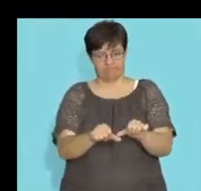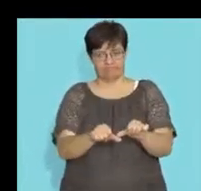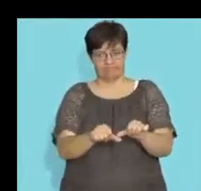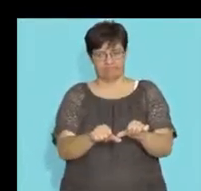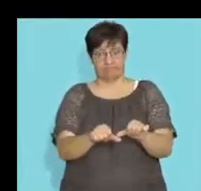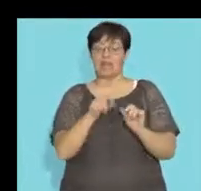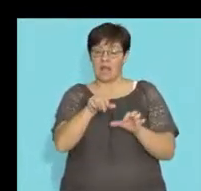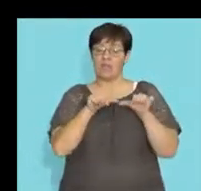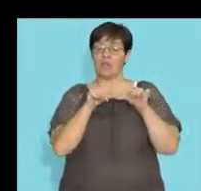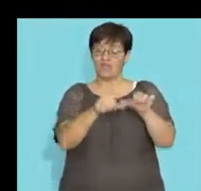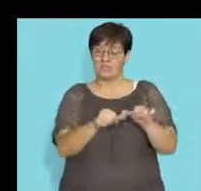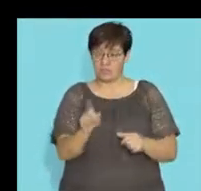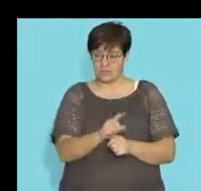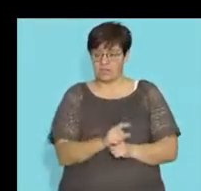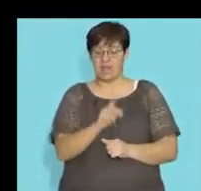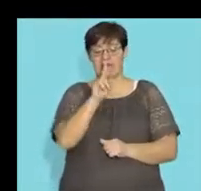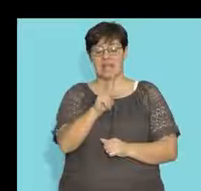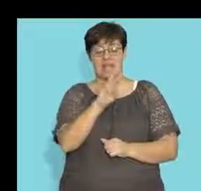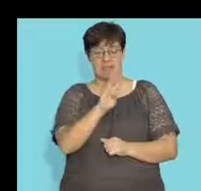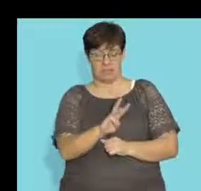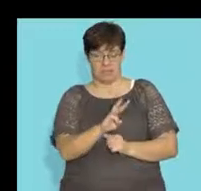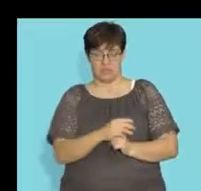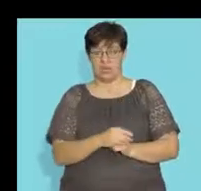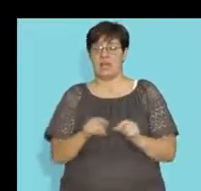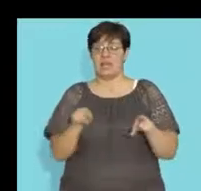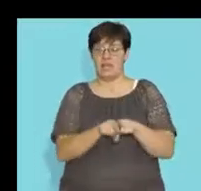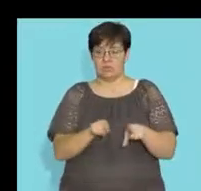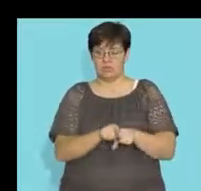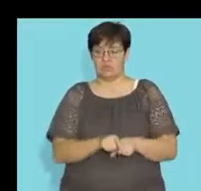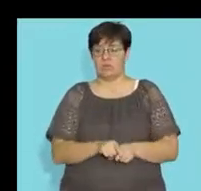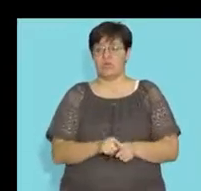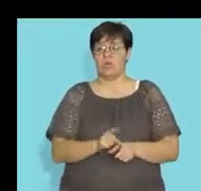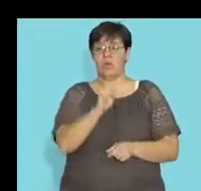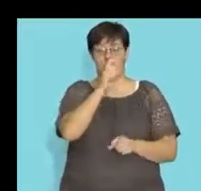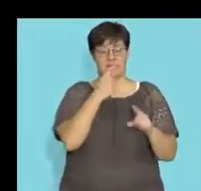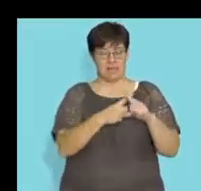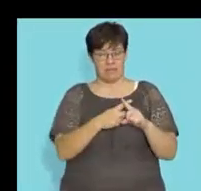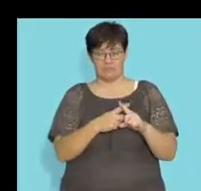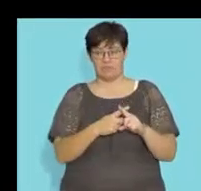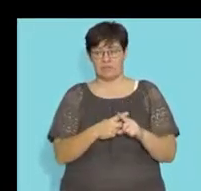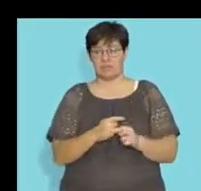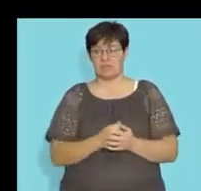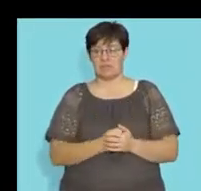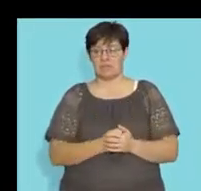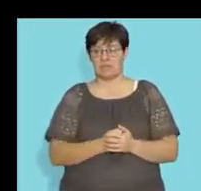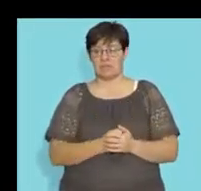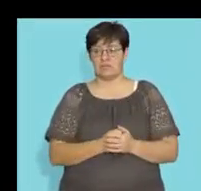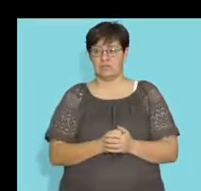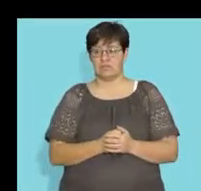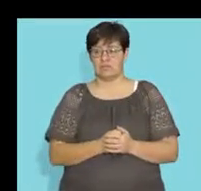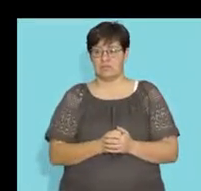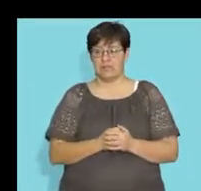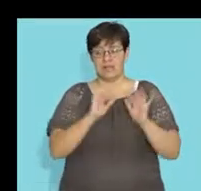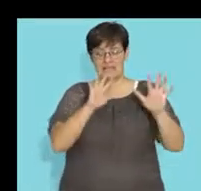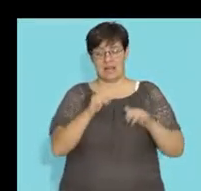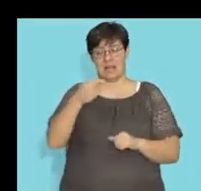a constant, and that constant is my Kw is then equal to 1 times